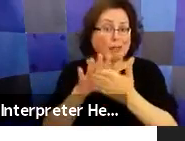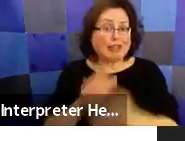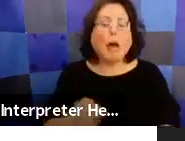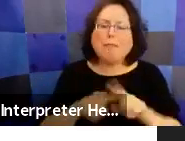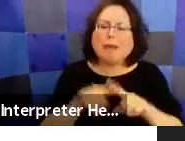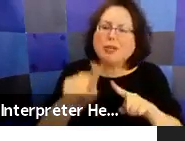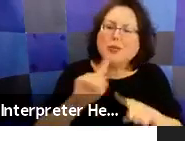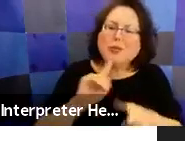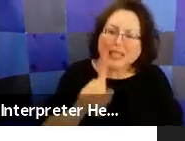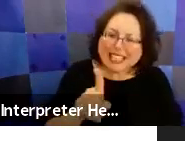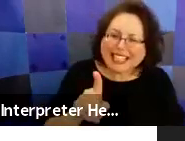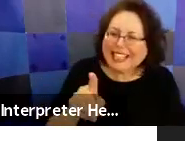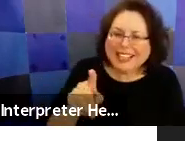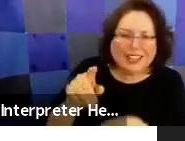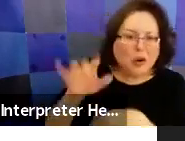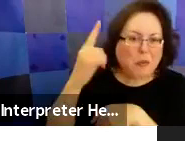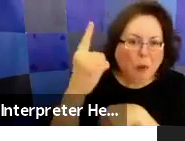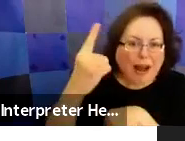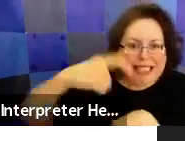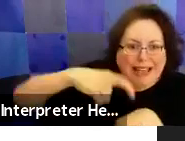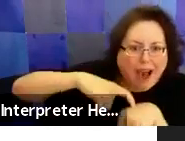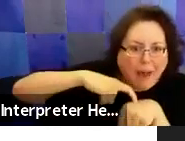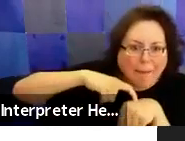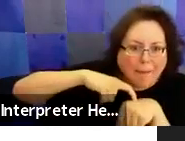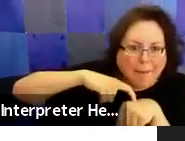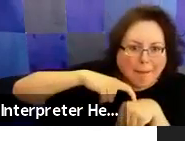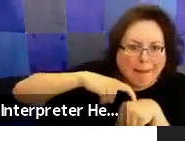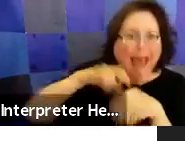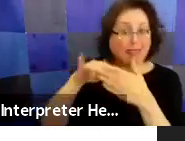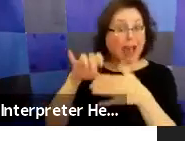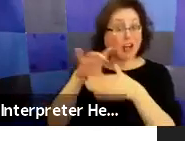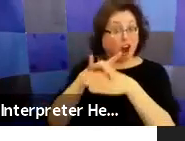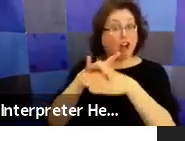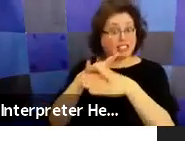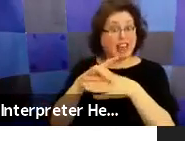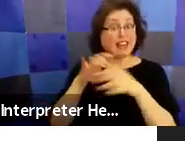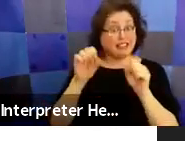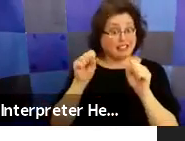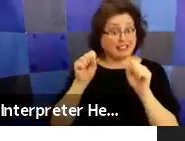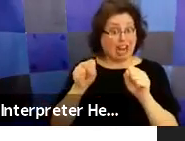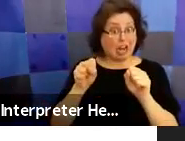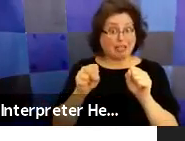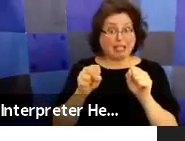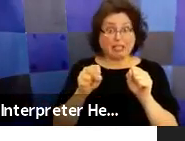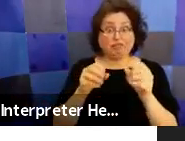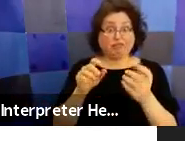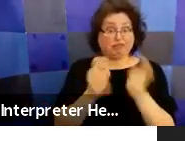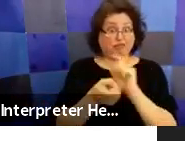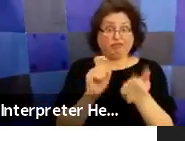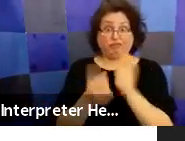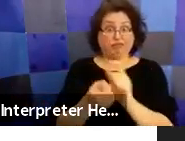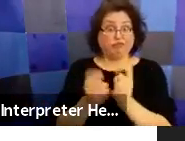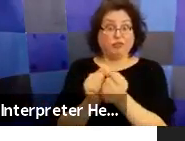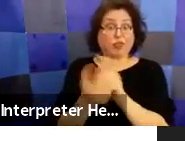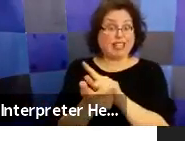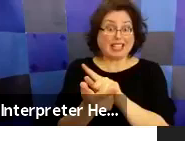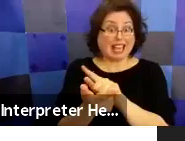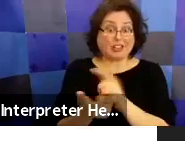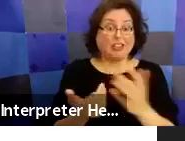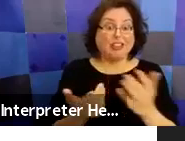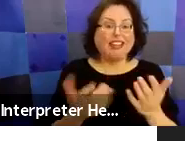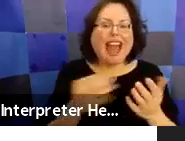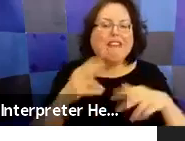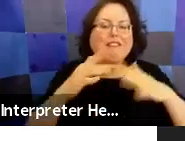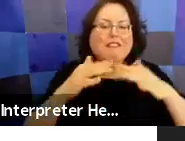only have to do once, because the content, the variable content probably can be handled, you know, by Google Translate or something like that. And by